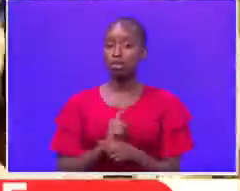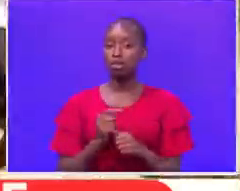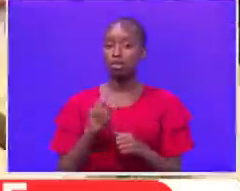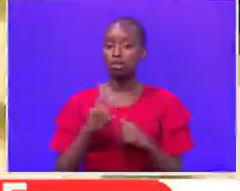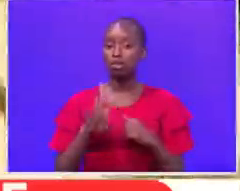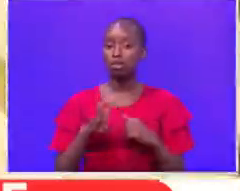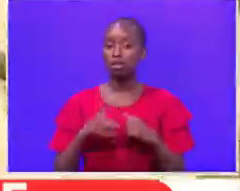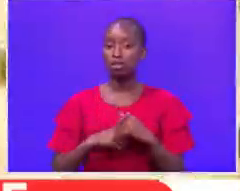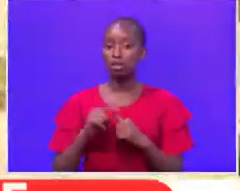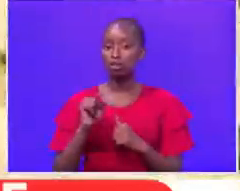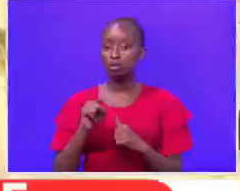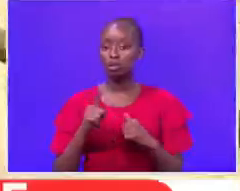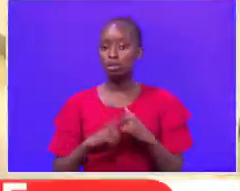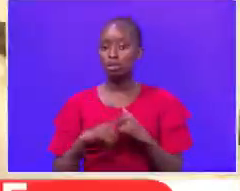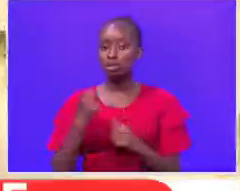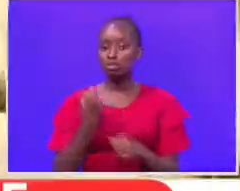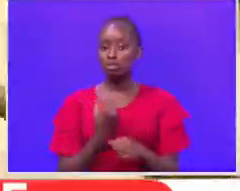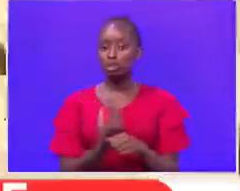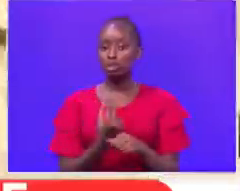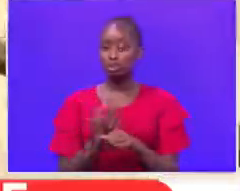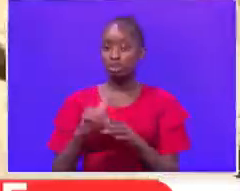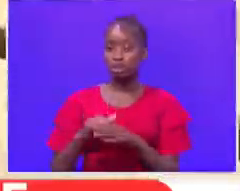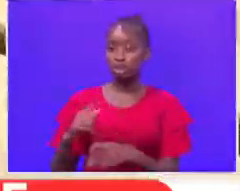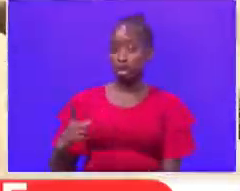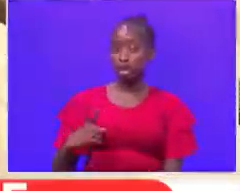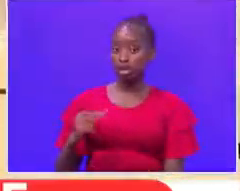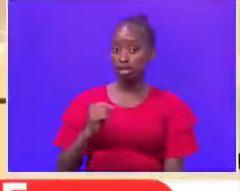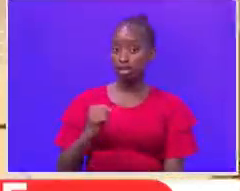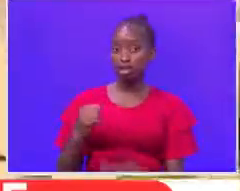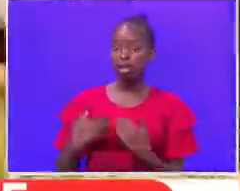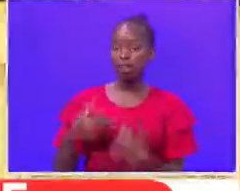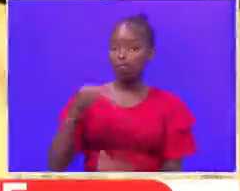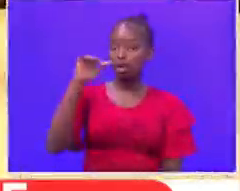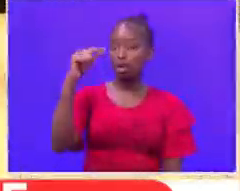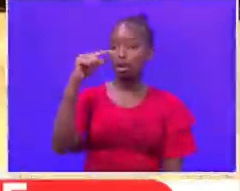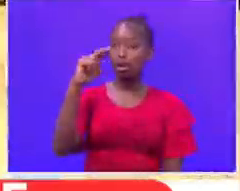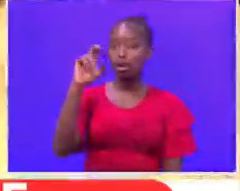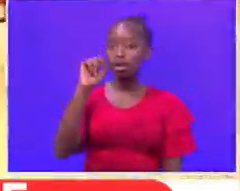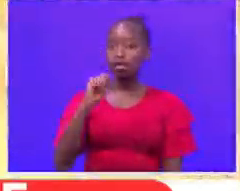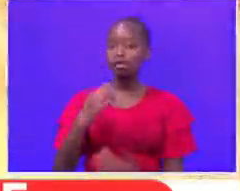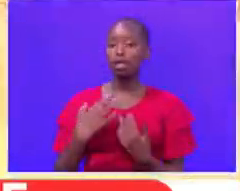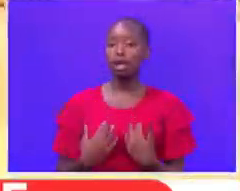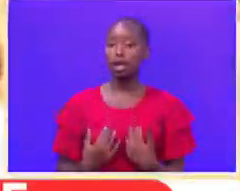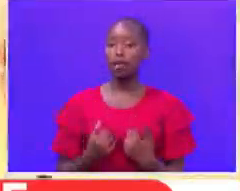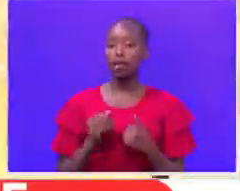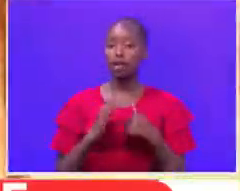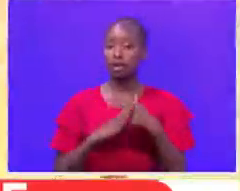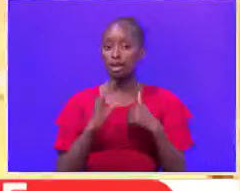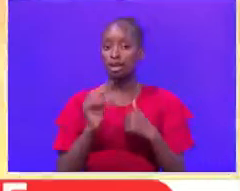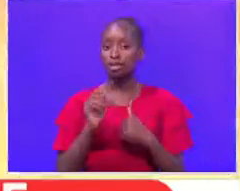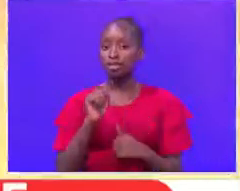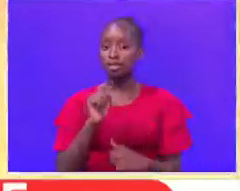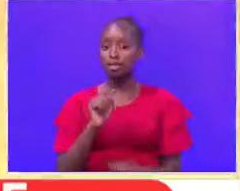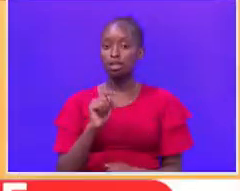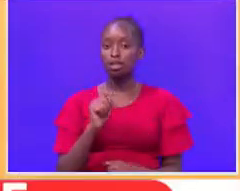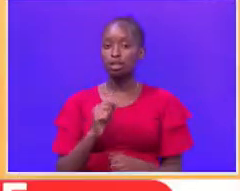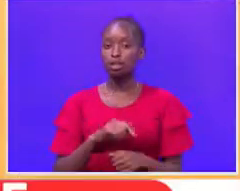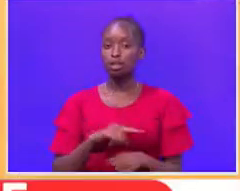seconds respectively. In the ladies' category, Agnes Mwikali clocked 90.32,